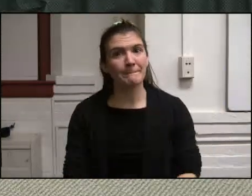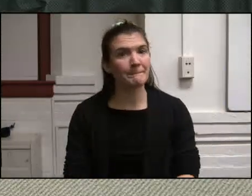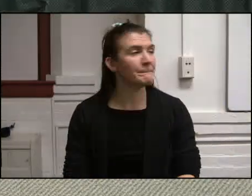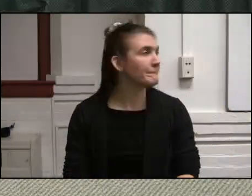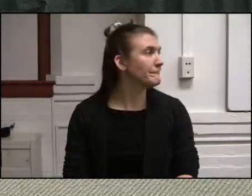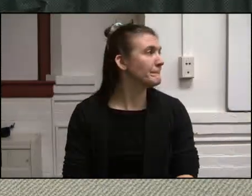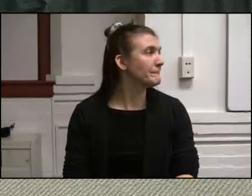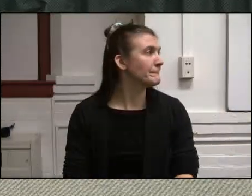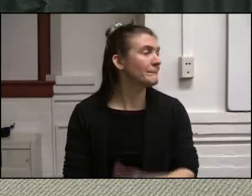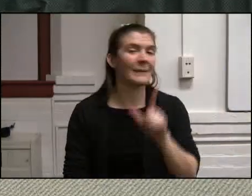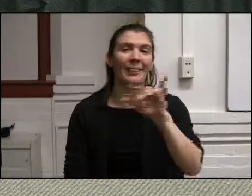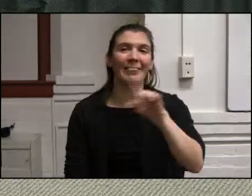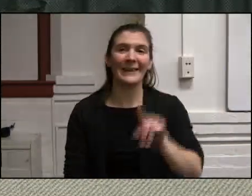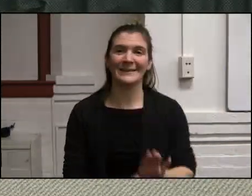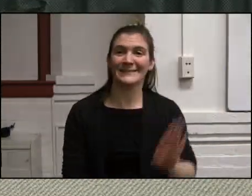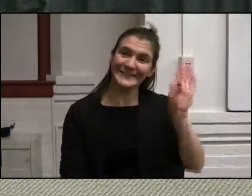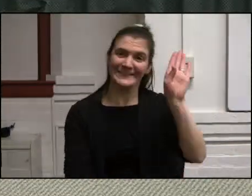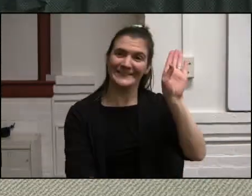comment. Please.